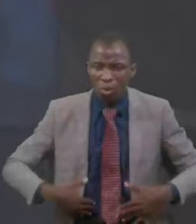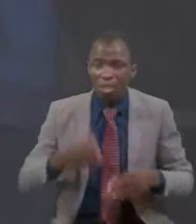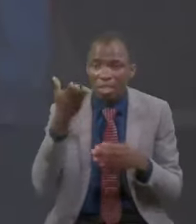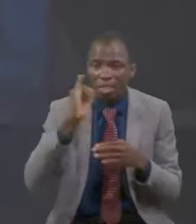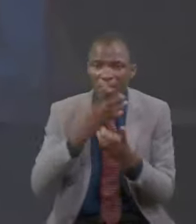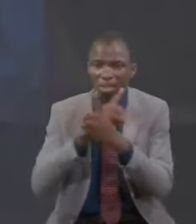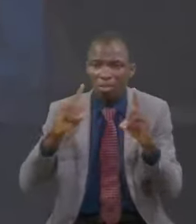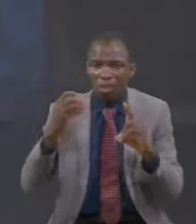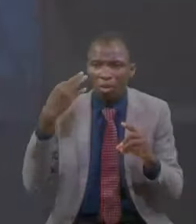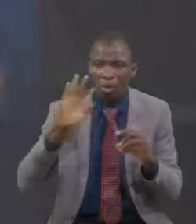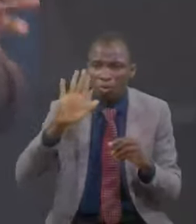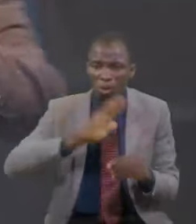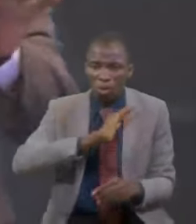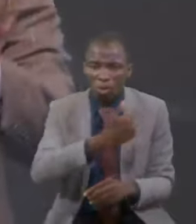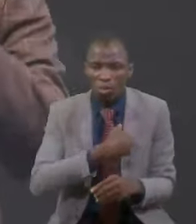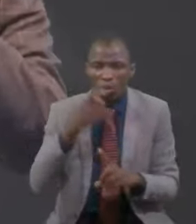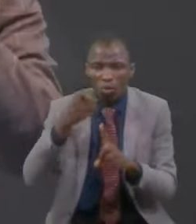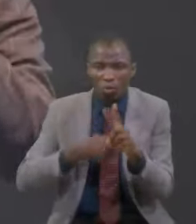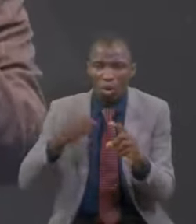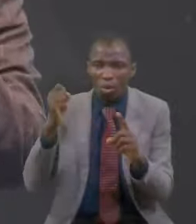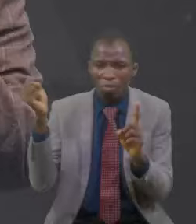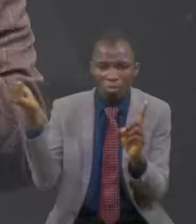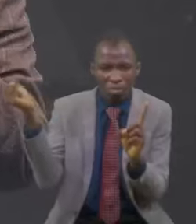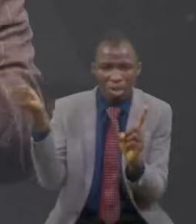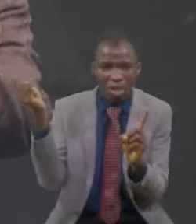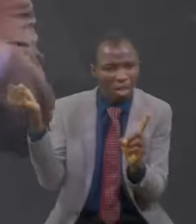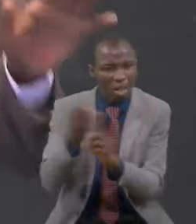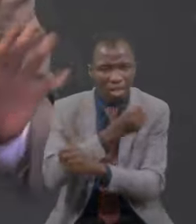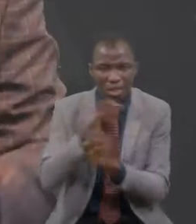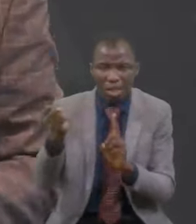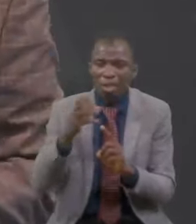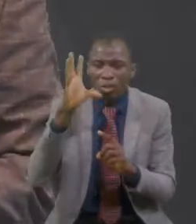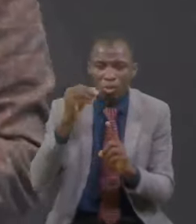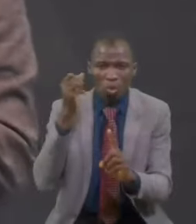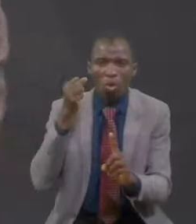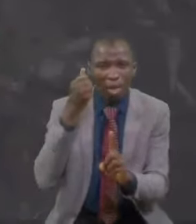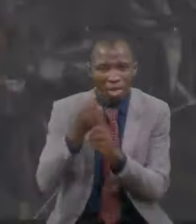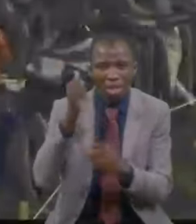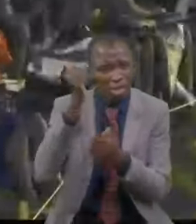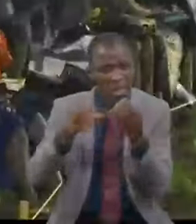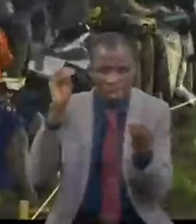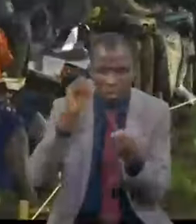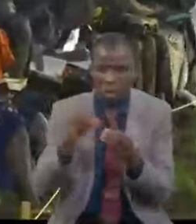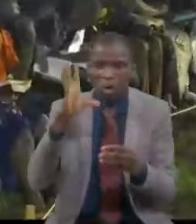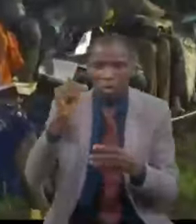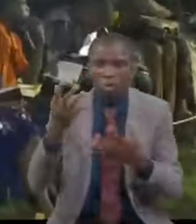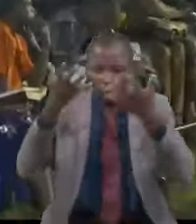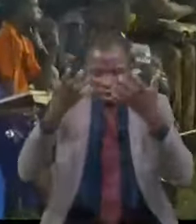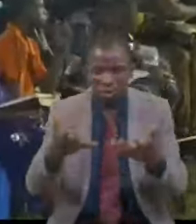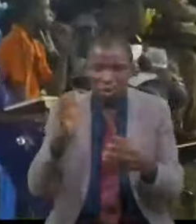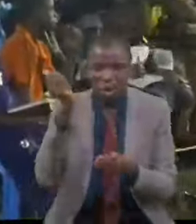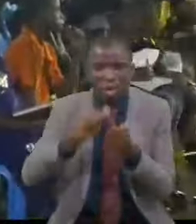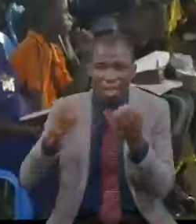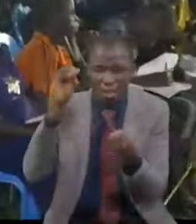soul from attack. No attack anymore. No affliction anymore. In that healing,